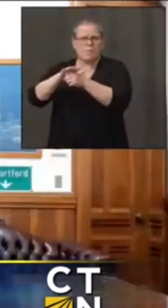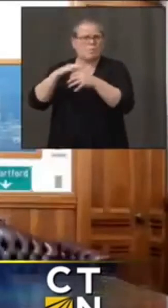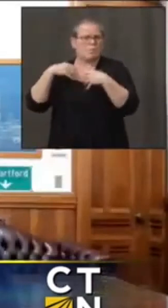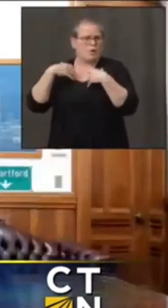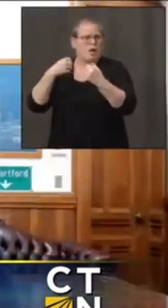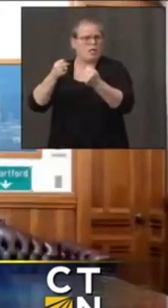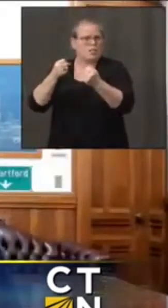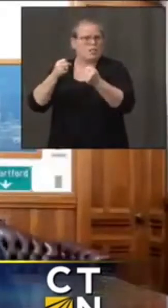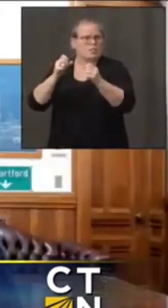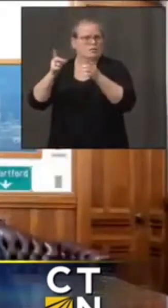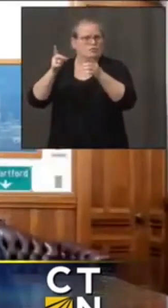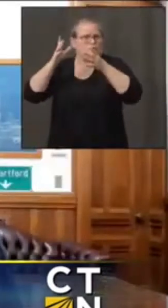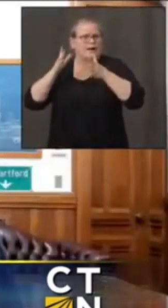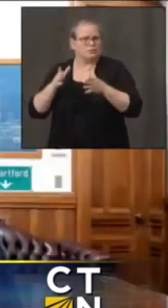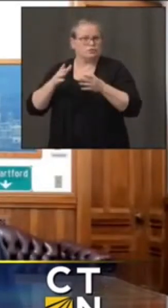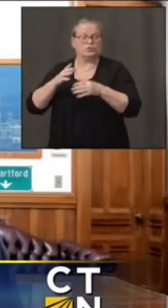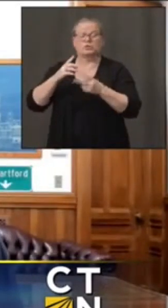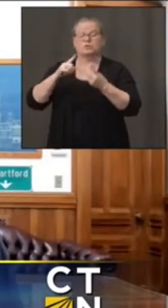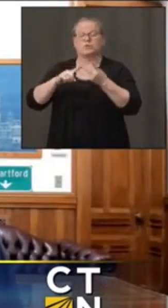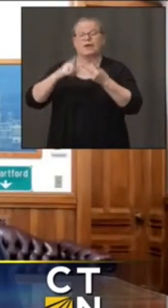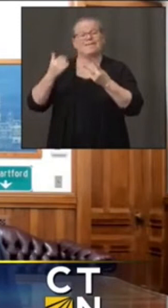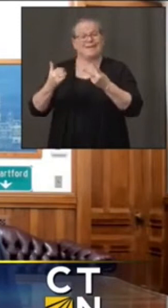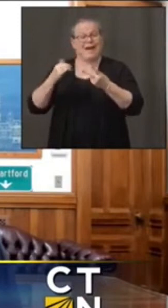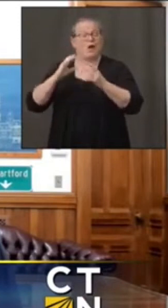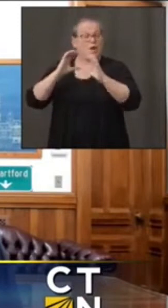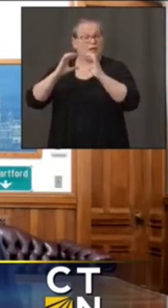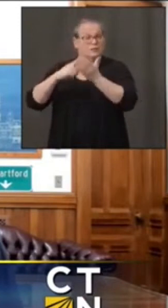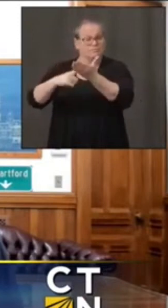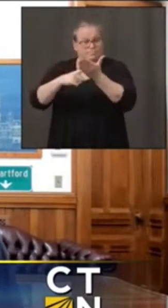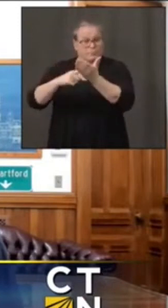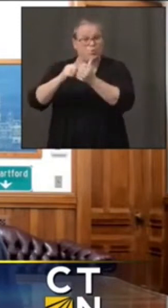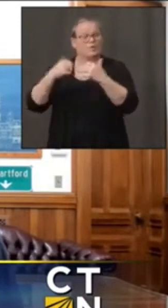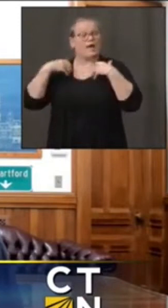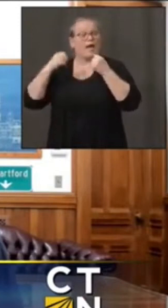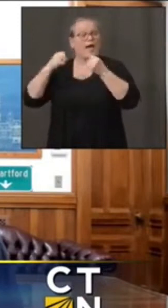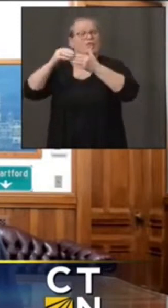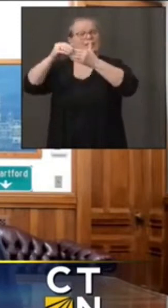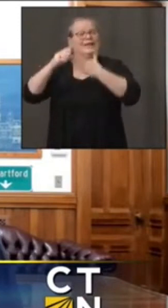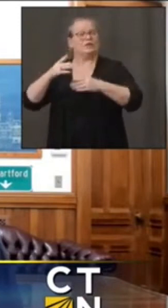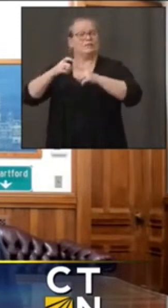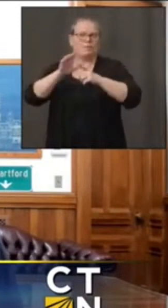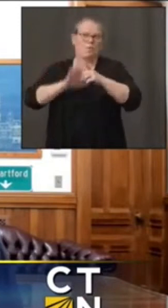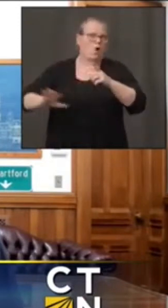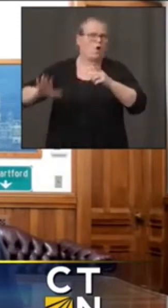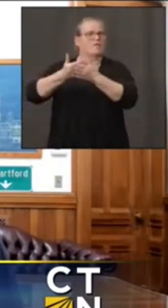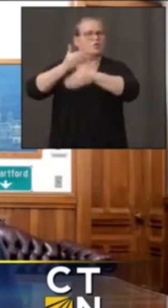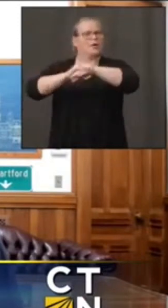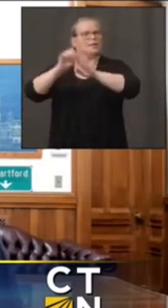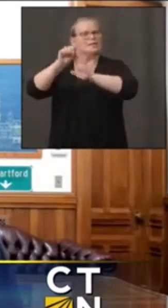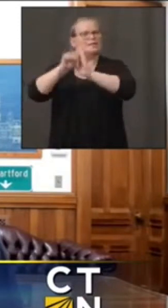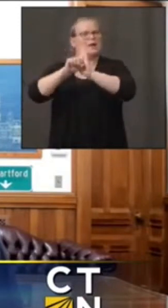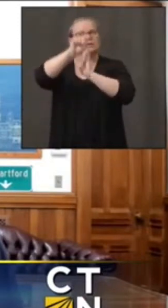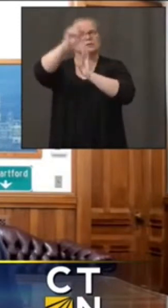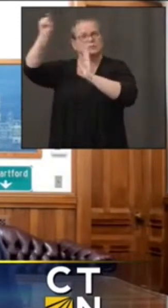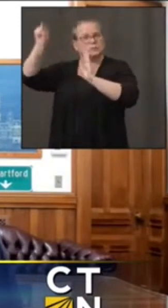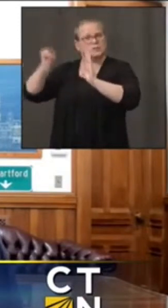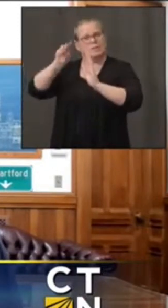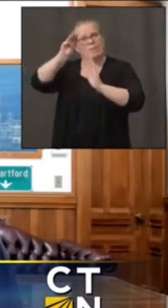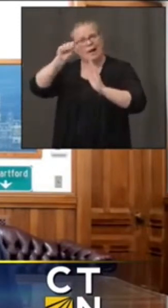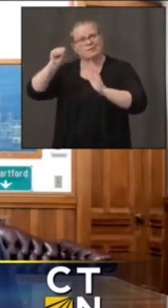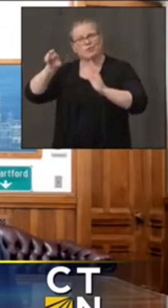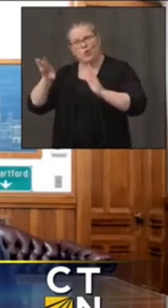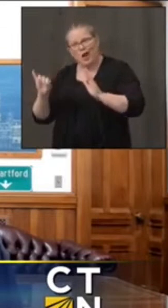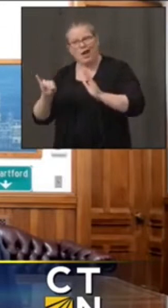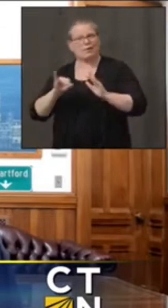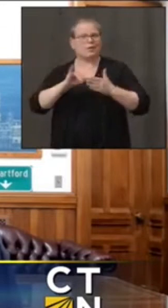actually happening right now as I speak with health leaders from across New England, led by